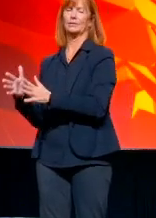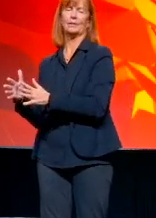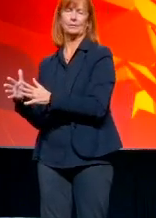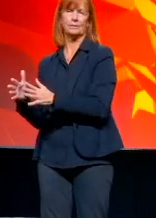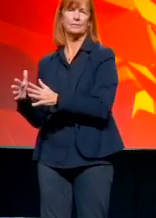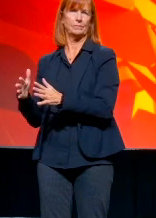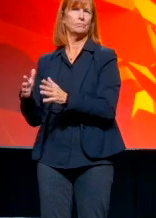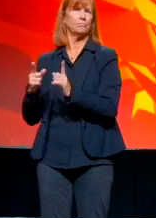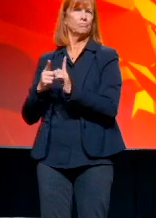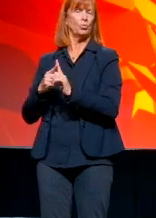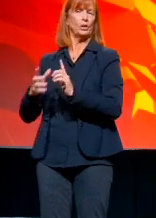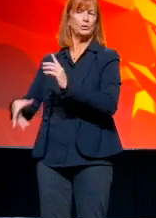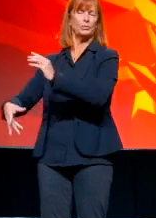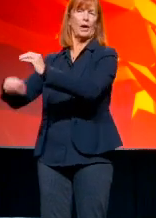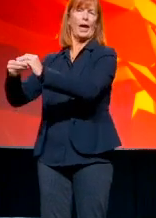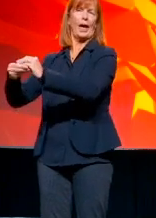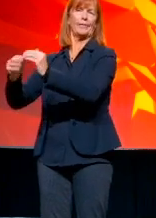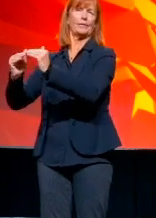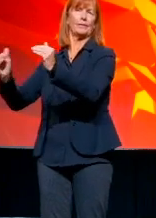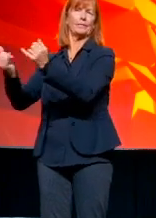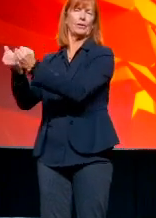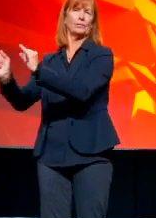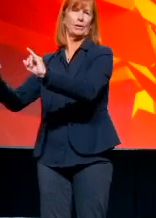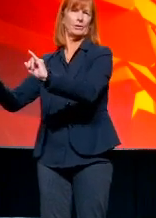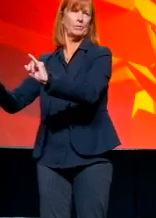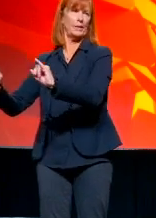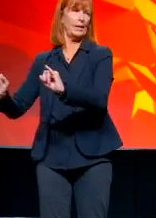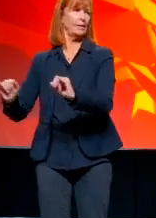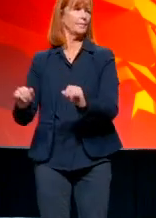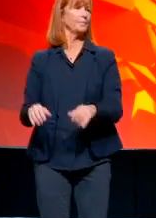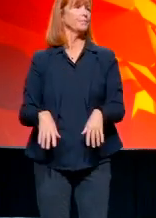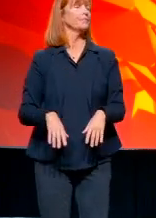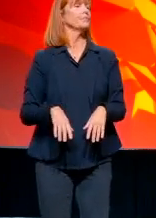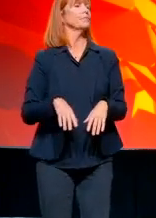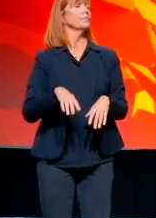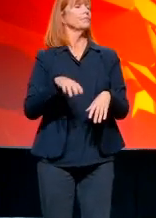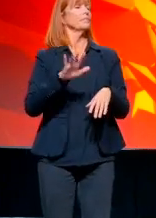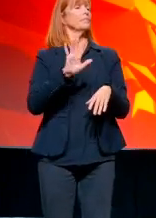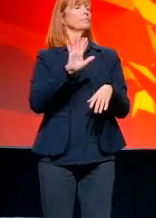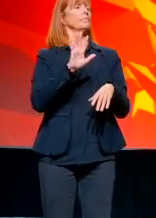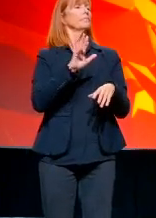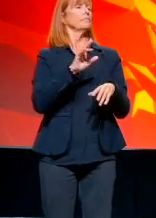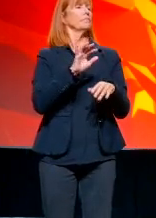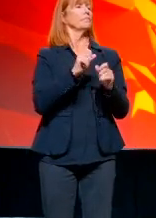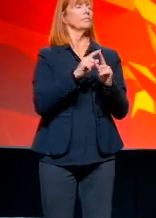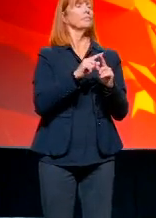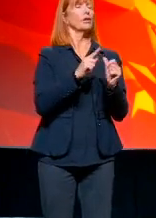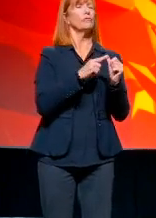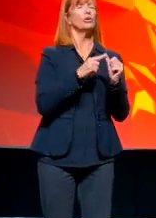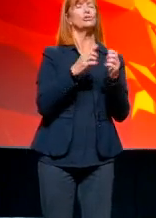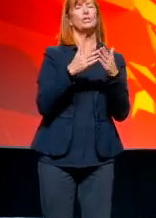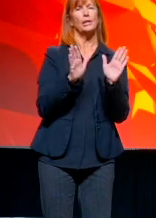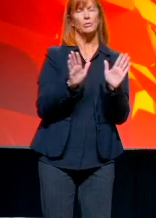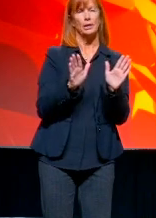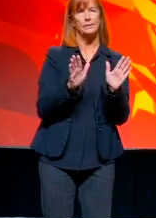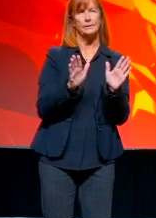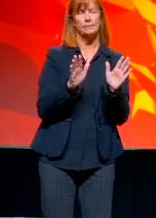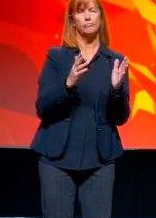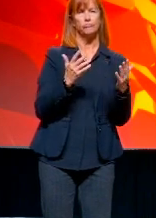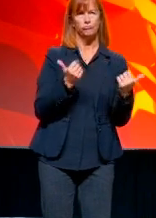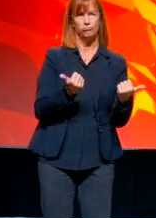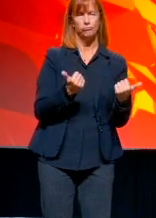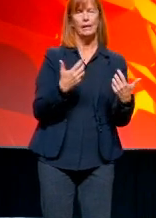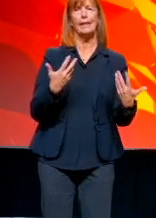generalist robot model as a centralized approach, and then with the hope that after we build this generalist model, and